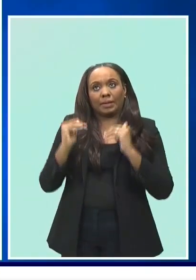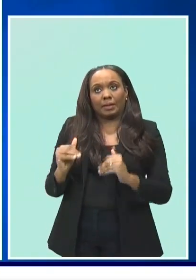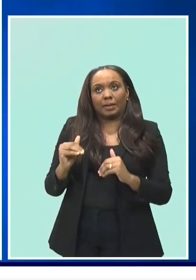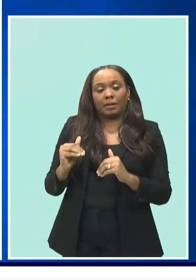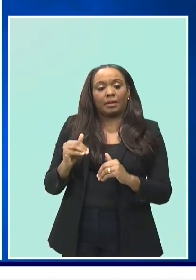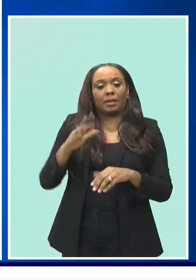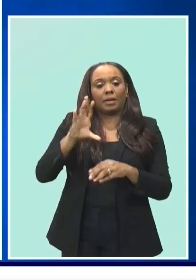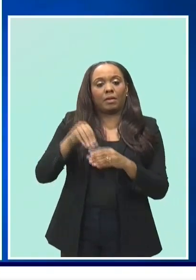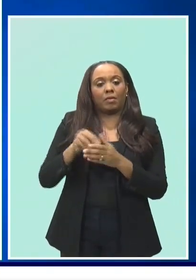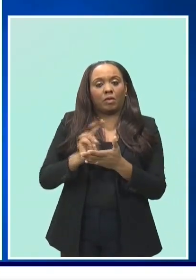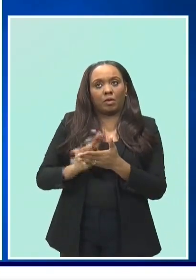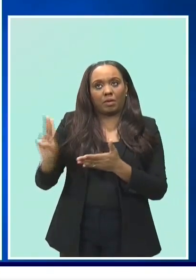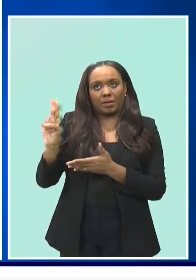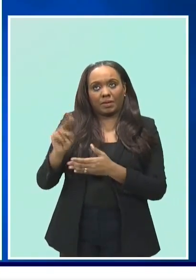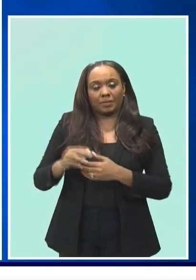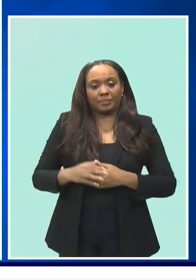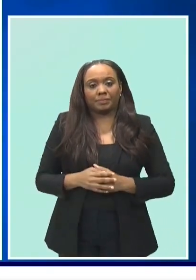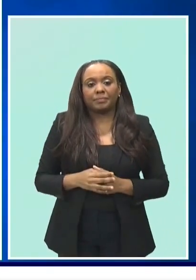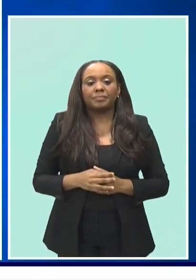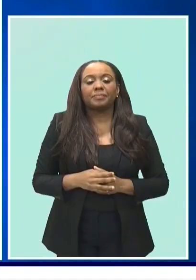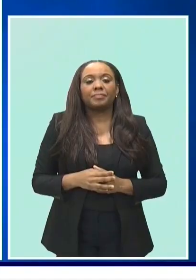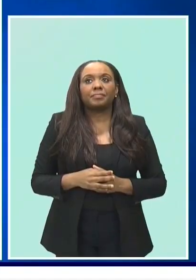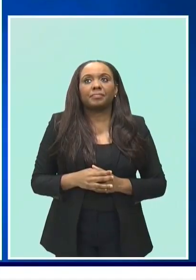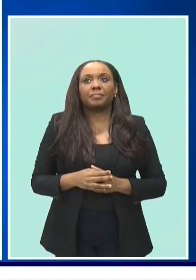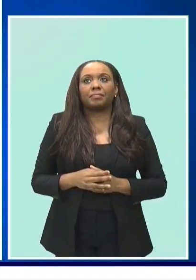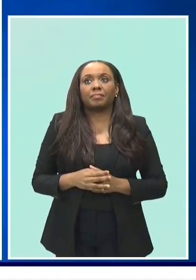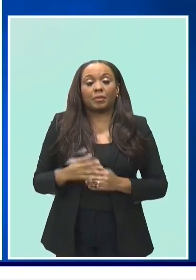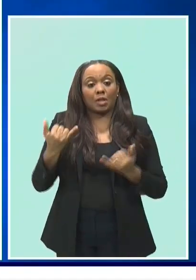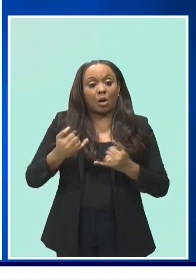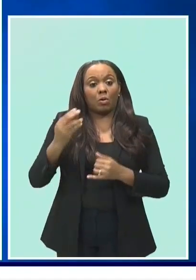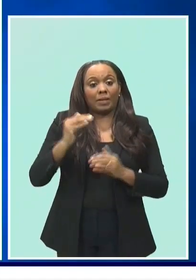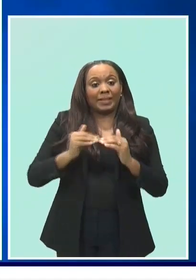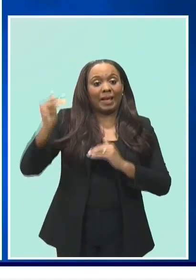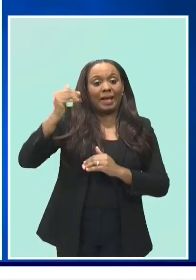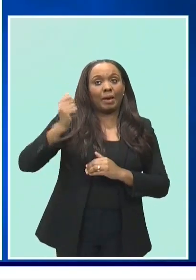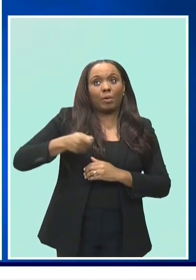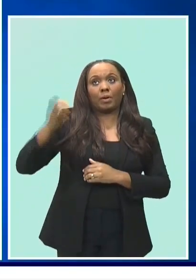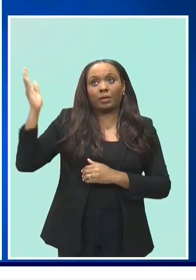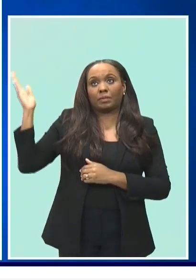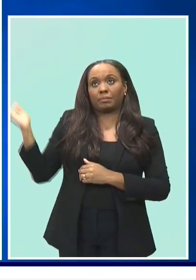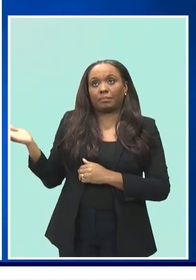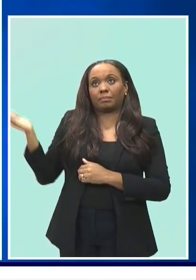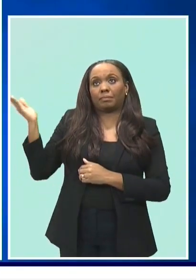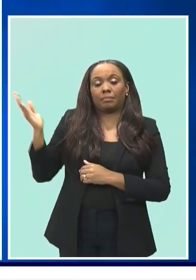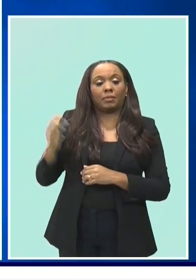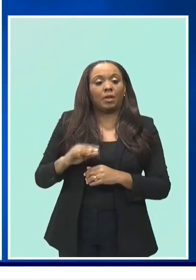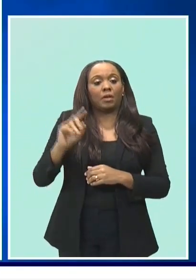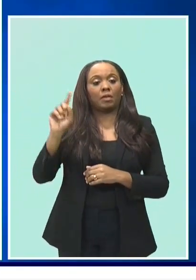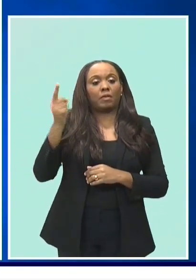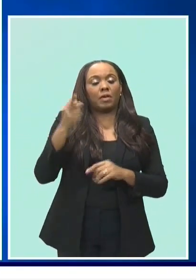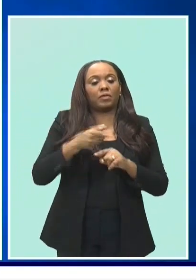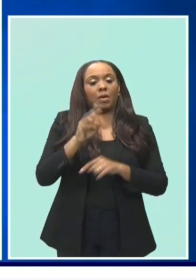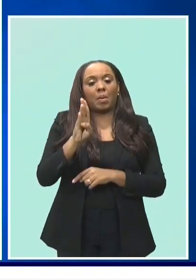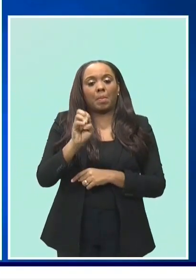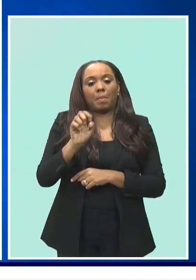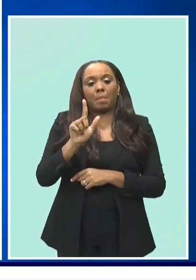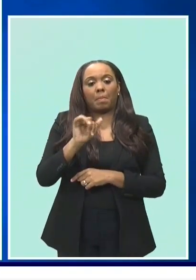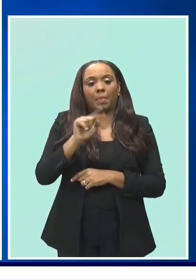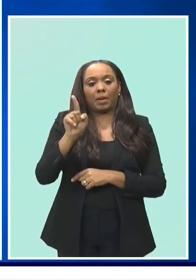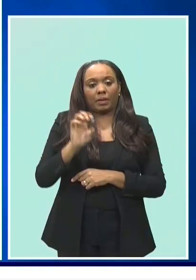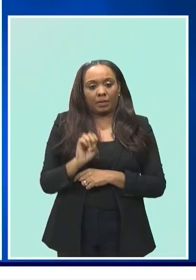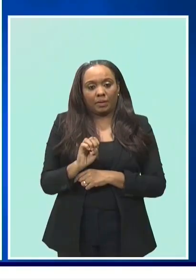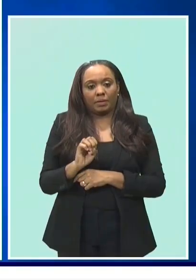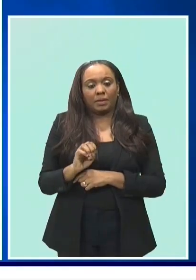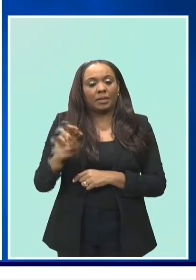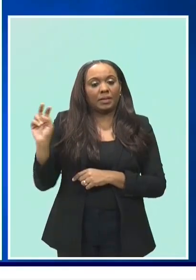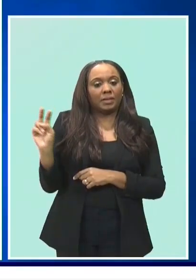Indies. Now, those appointed to the High Court are Shona Griffith from Belize, Cecil McCarthy QC, who has been acting as a judge in the High Court